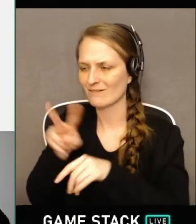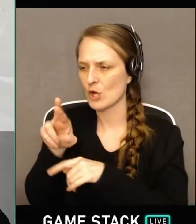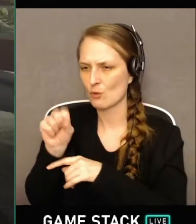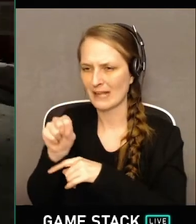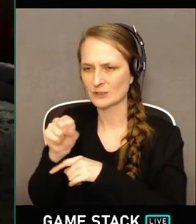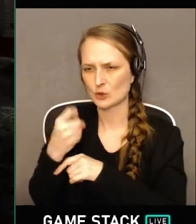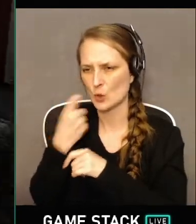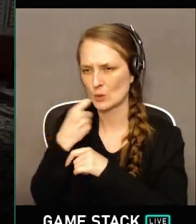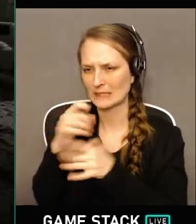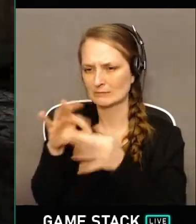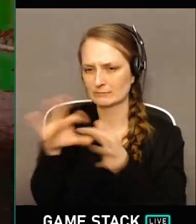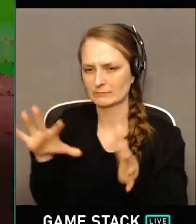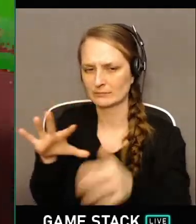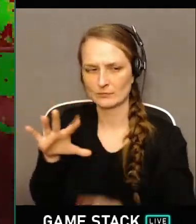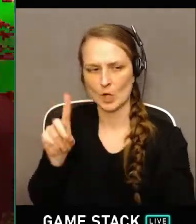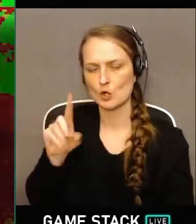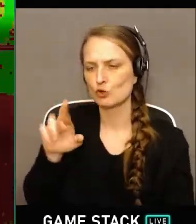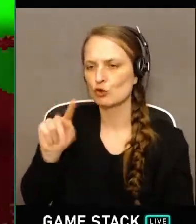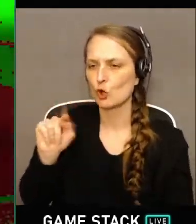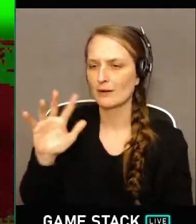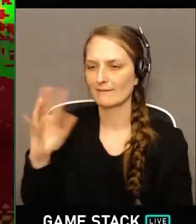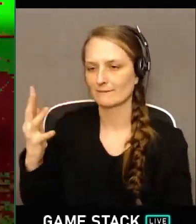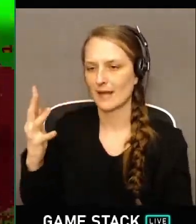Dirt 5.